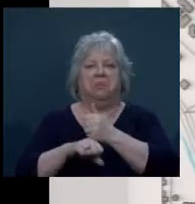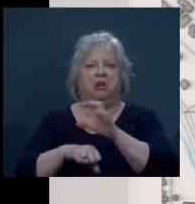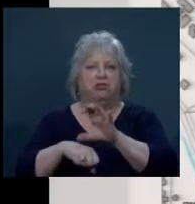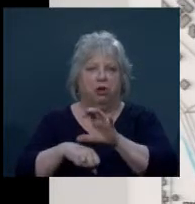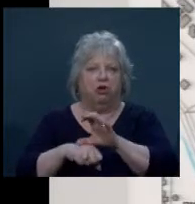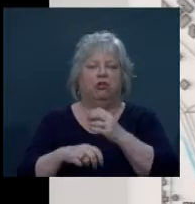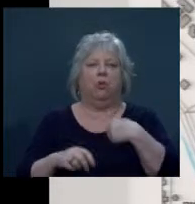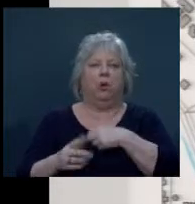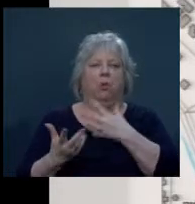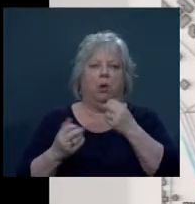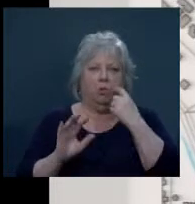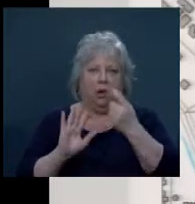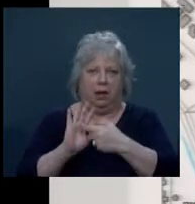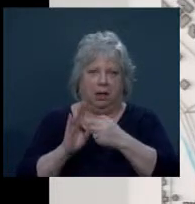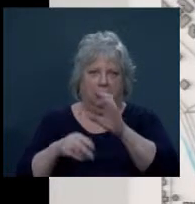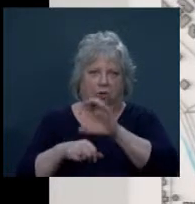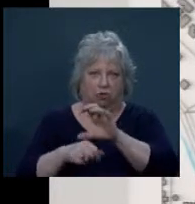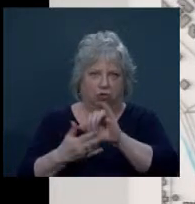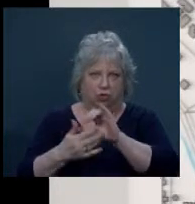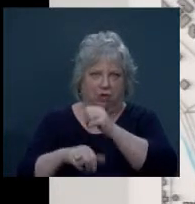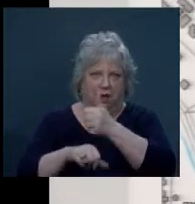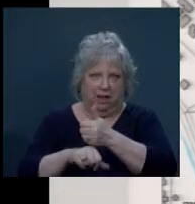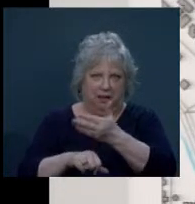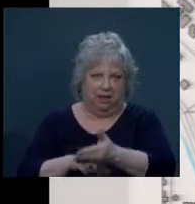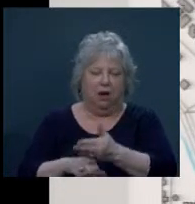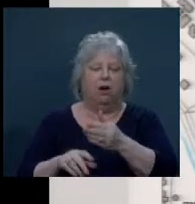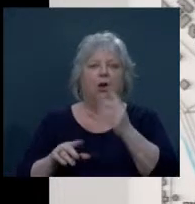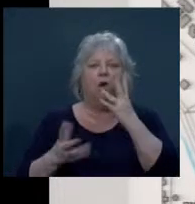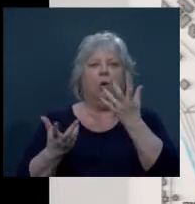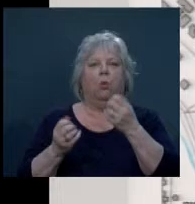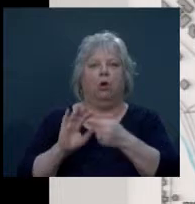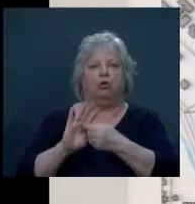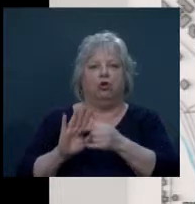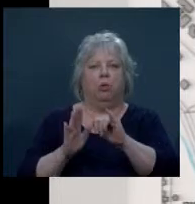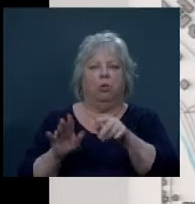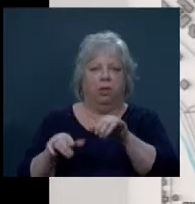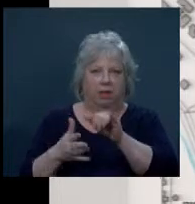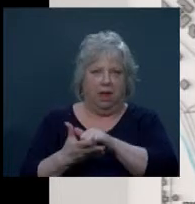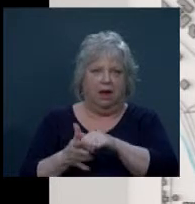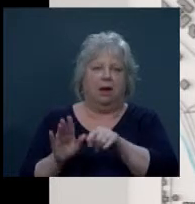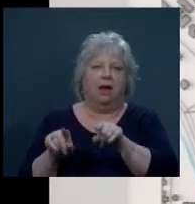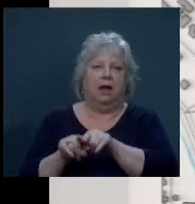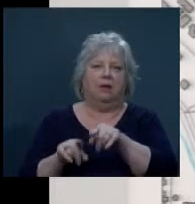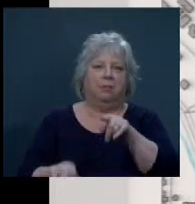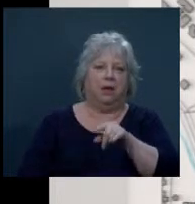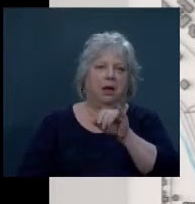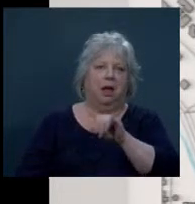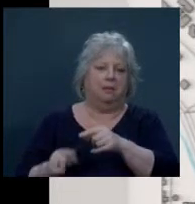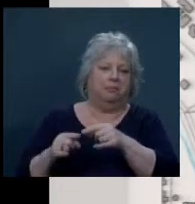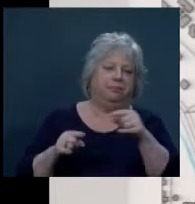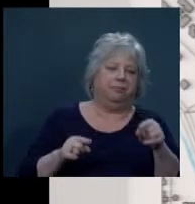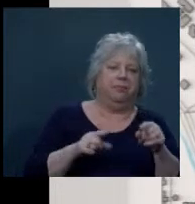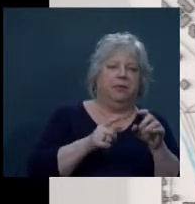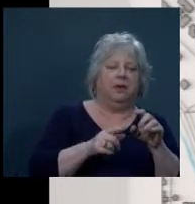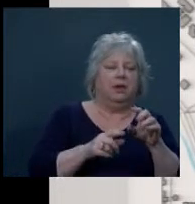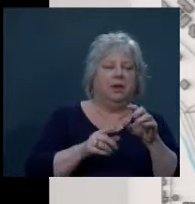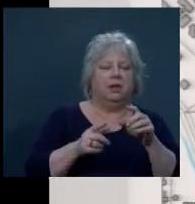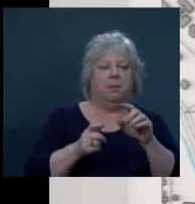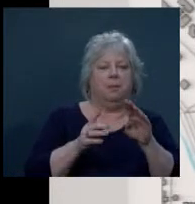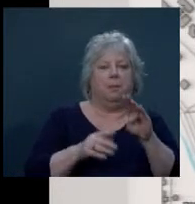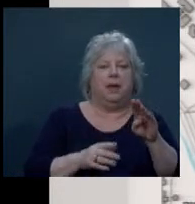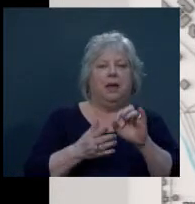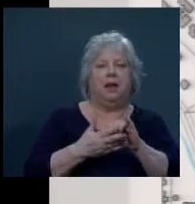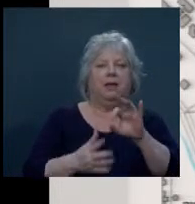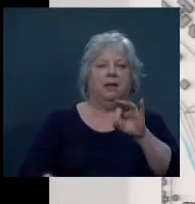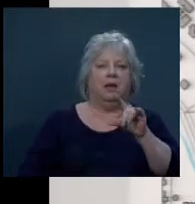to recognize the church that's there. So show that as PI. And then across on the other side, change B is the